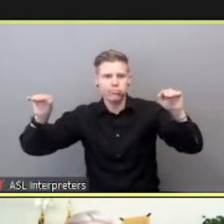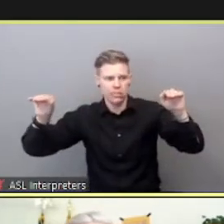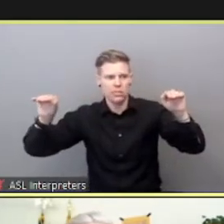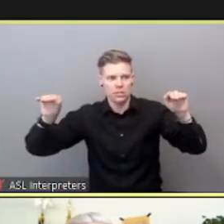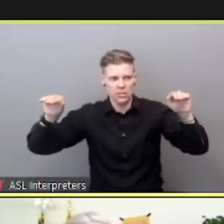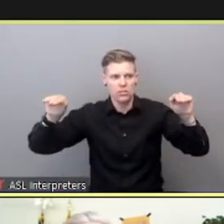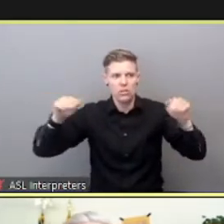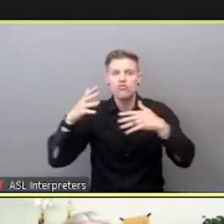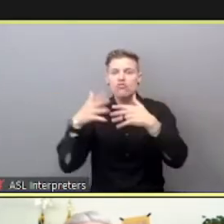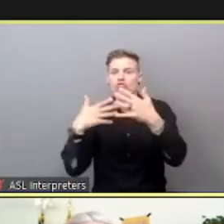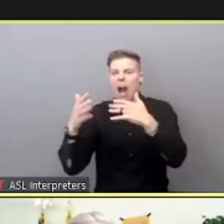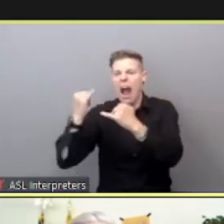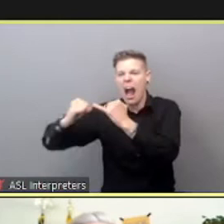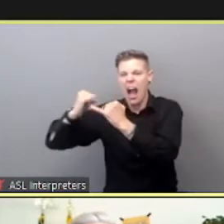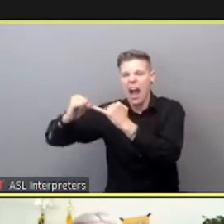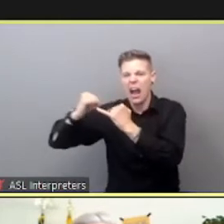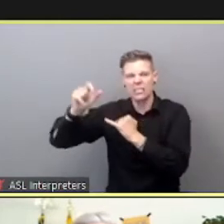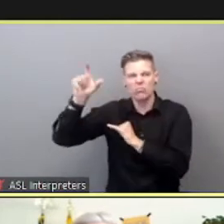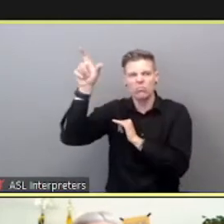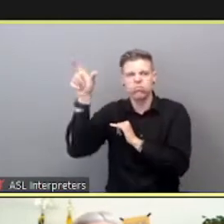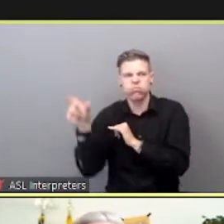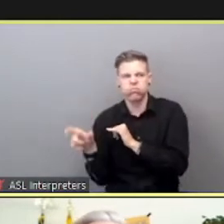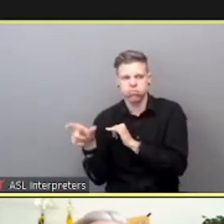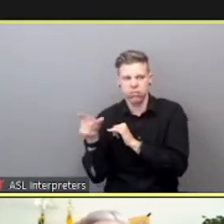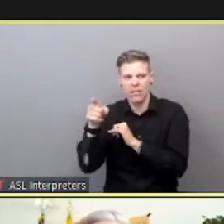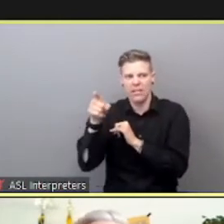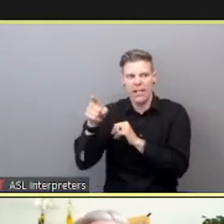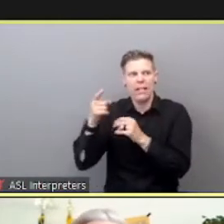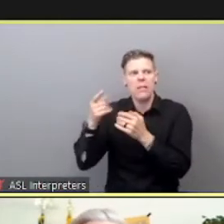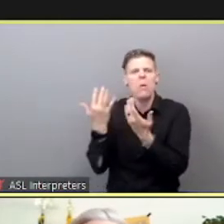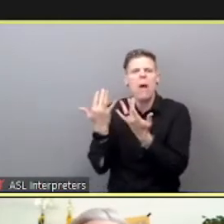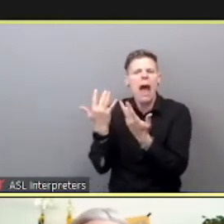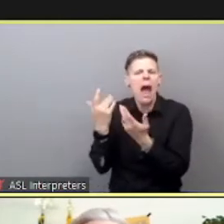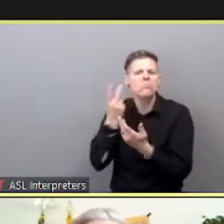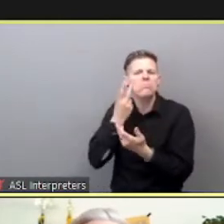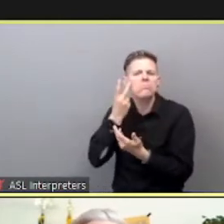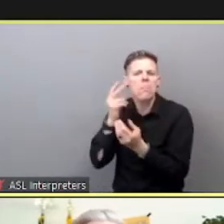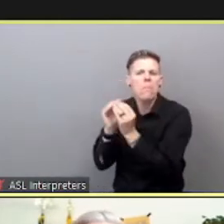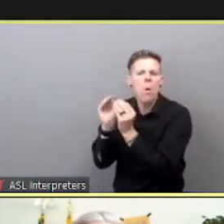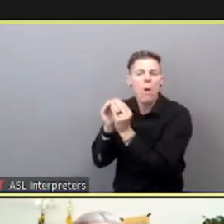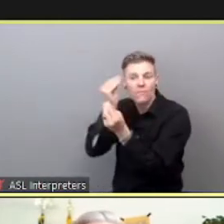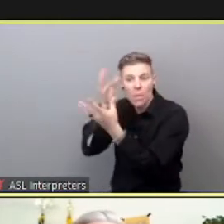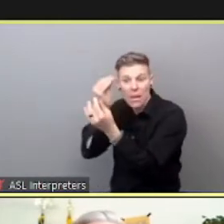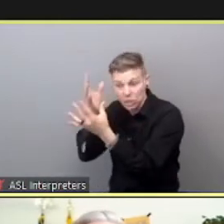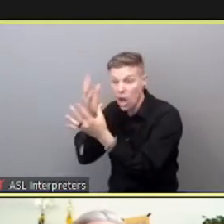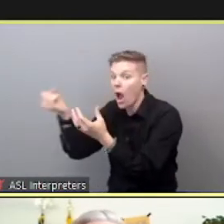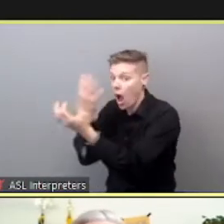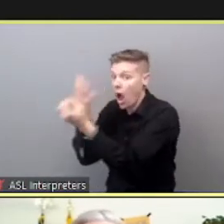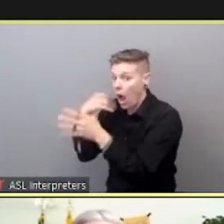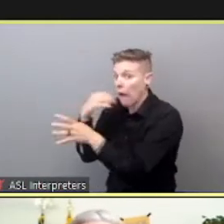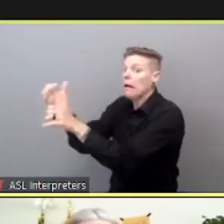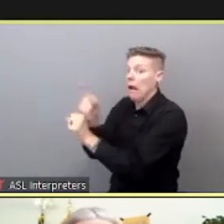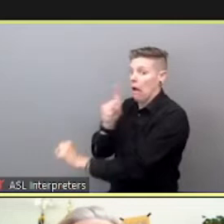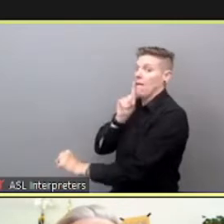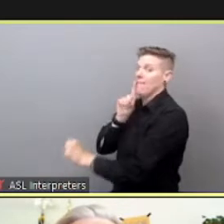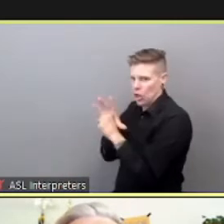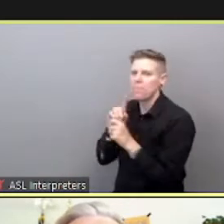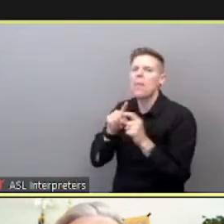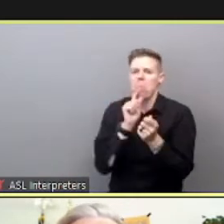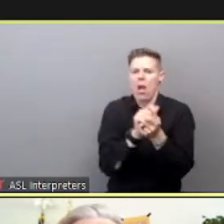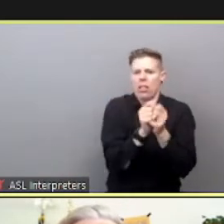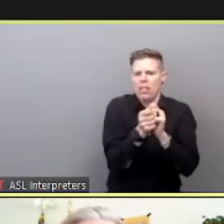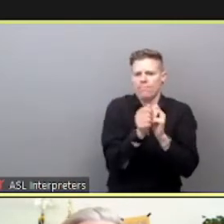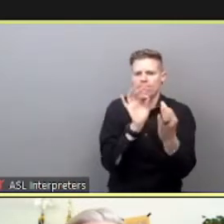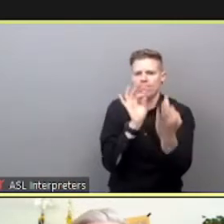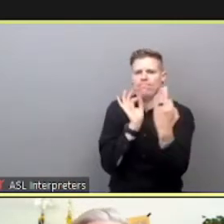so ignore that, but we are not decreasing the number of cases, and that's a huge problem because